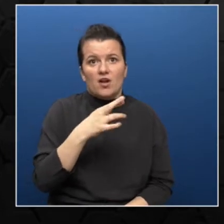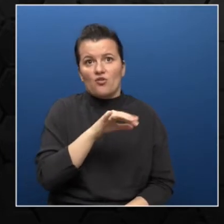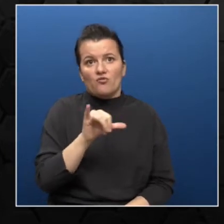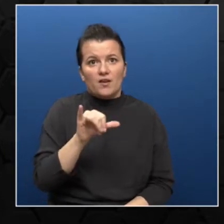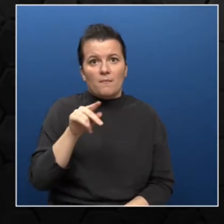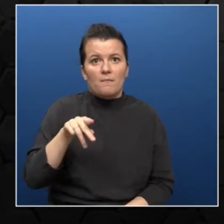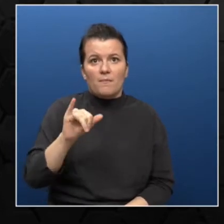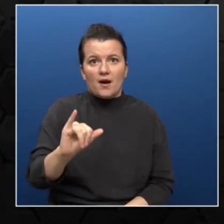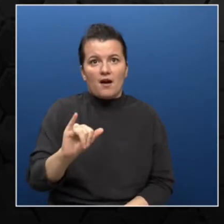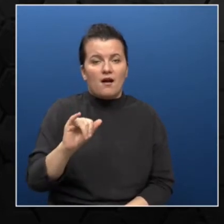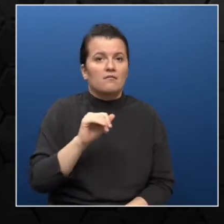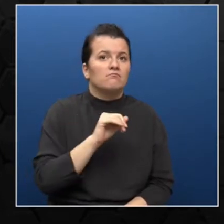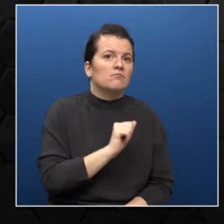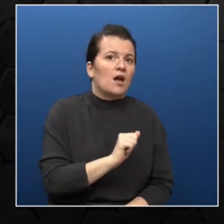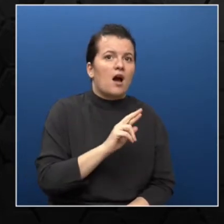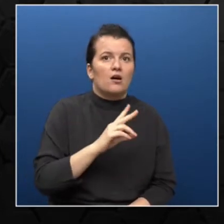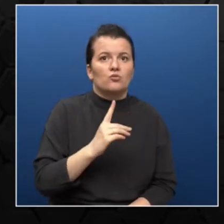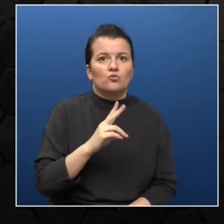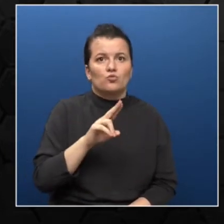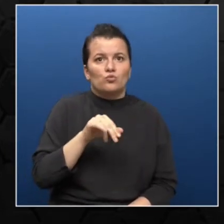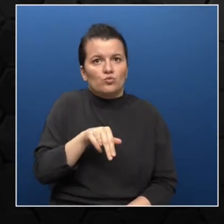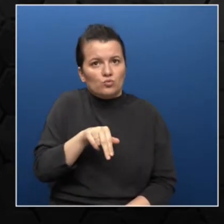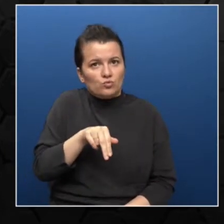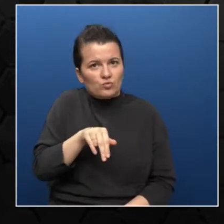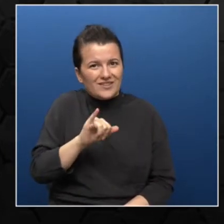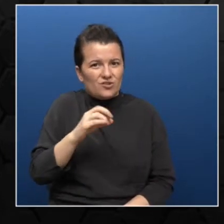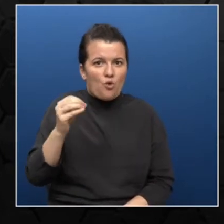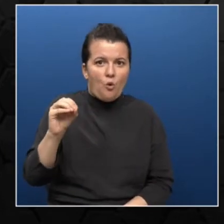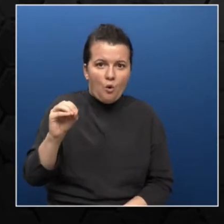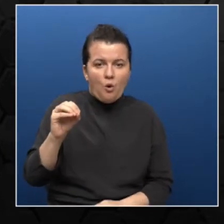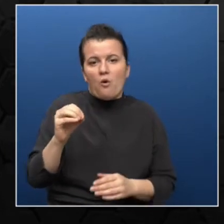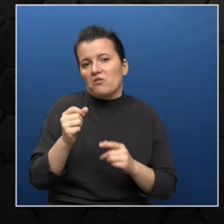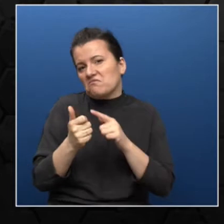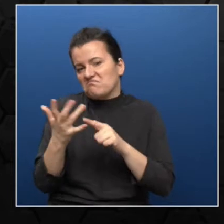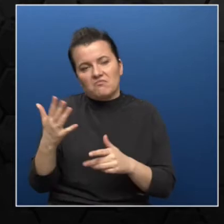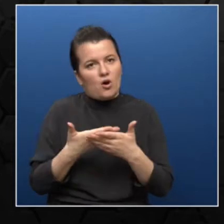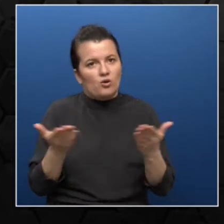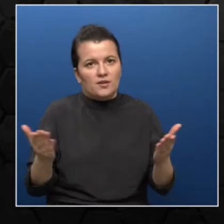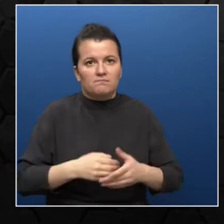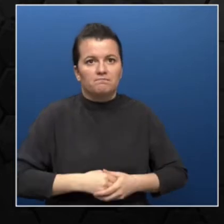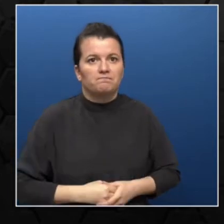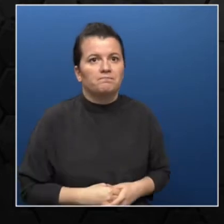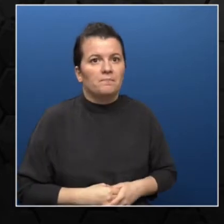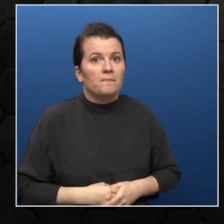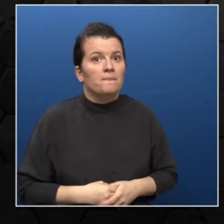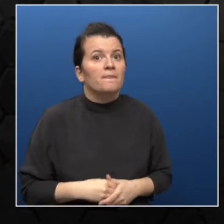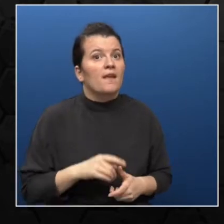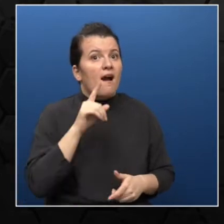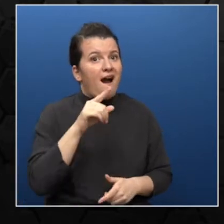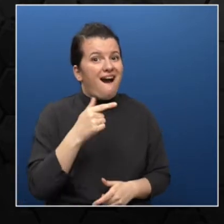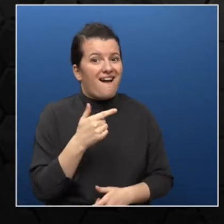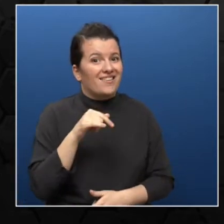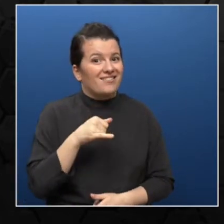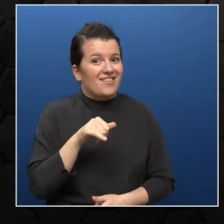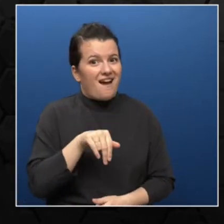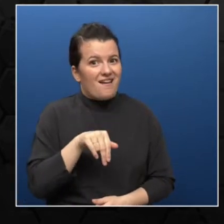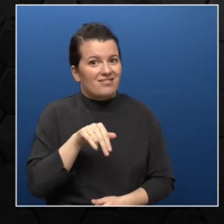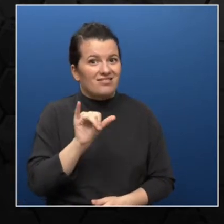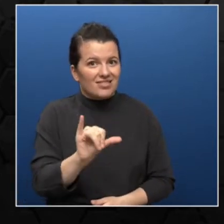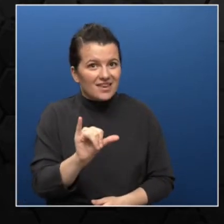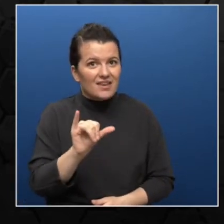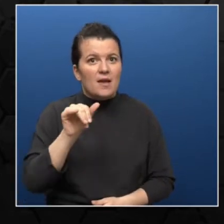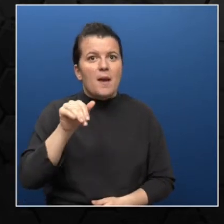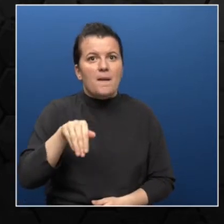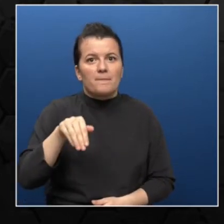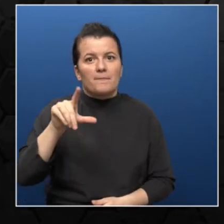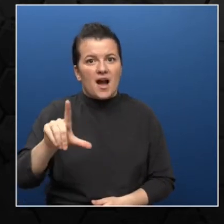few. So I would like to convey today the magic that tiny machine learning entails, and